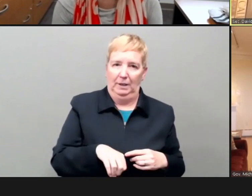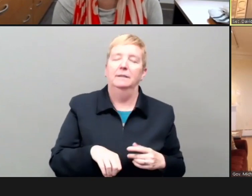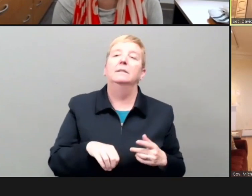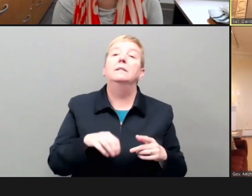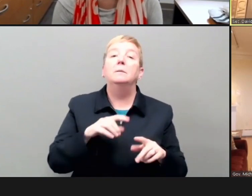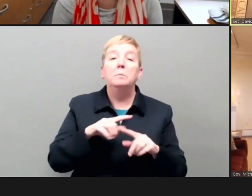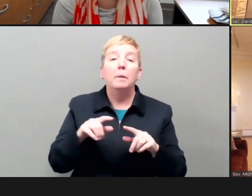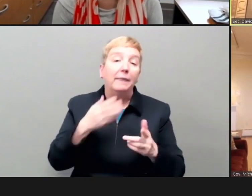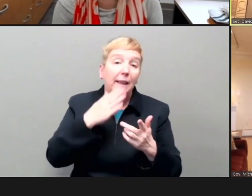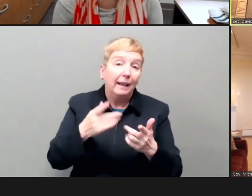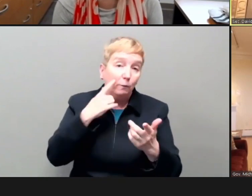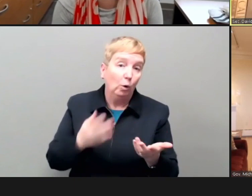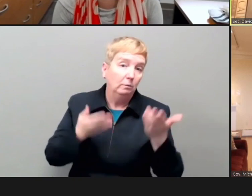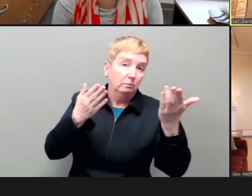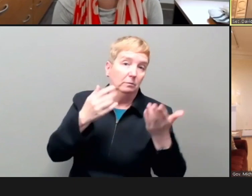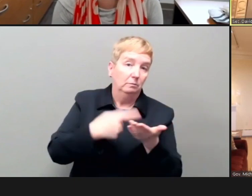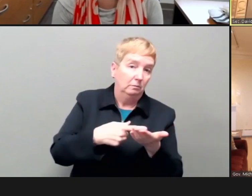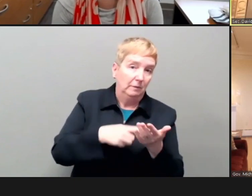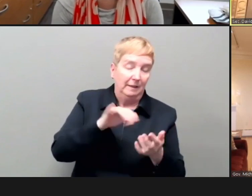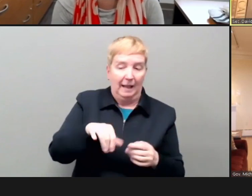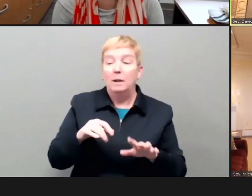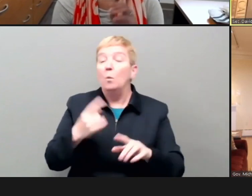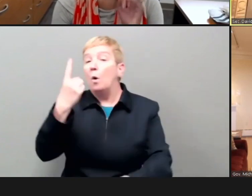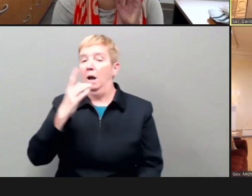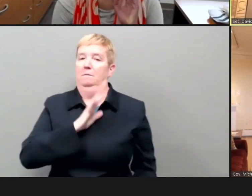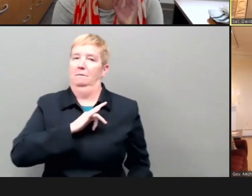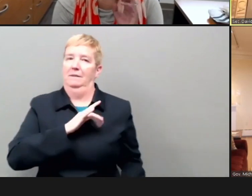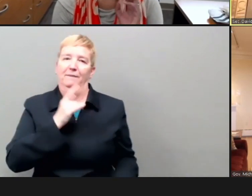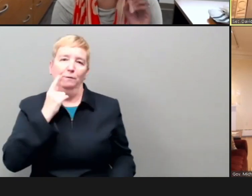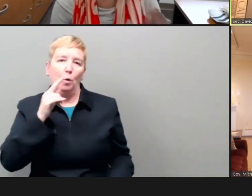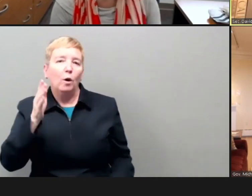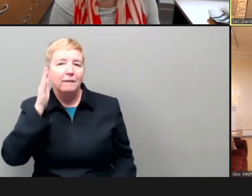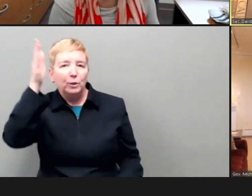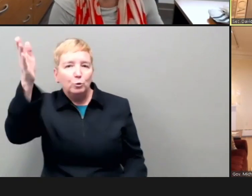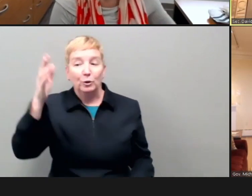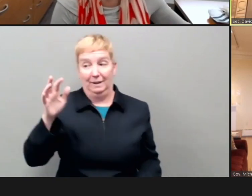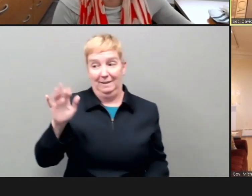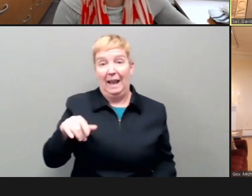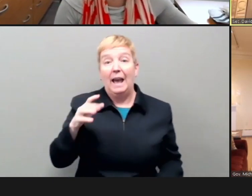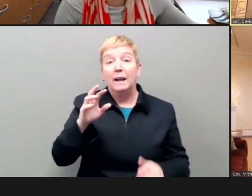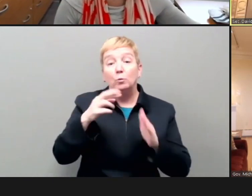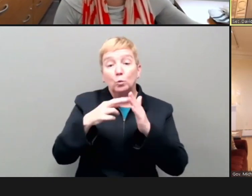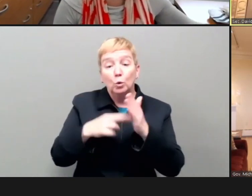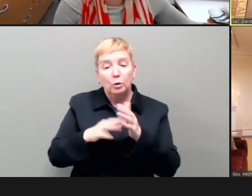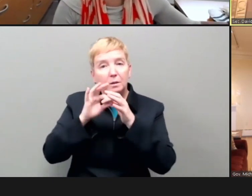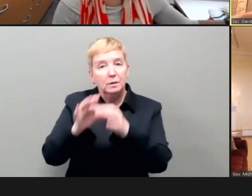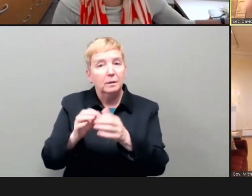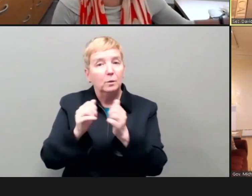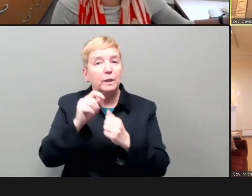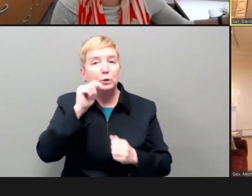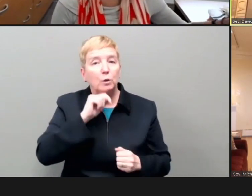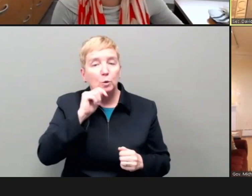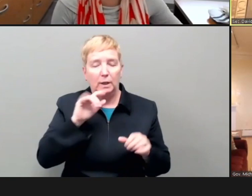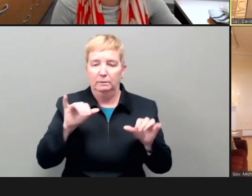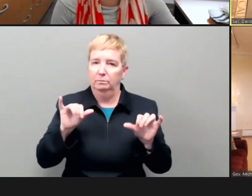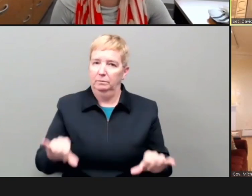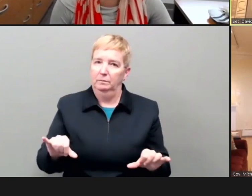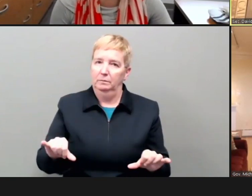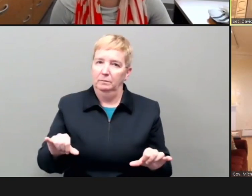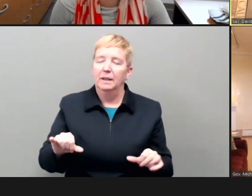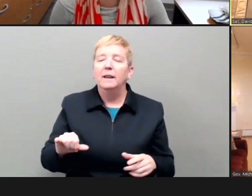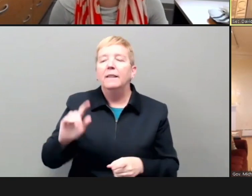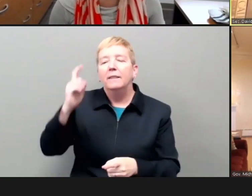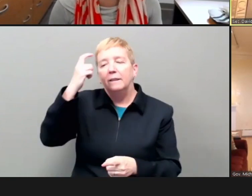forward, but the one thing that is kind of cool about it is the rule about turquoise still applies. So the fact that the governor's chosen